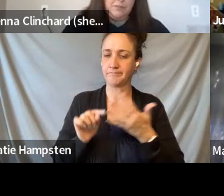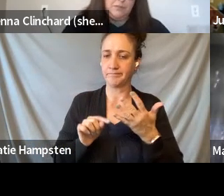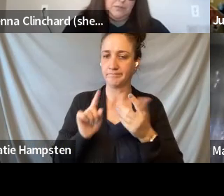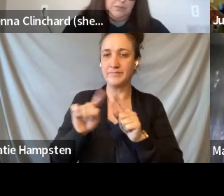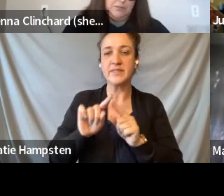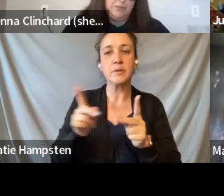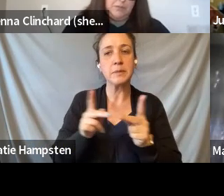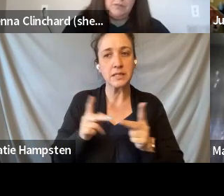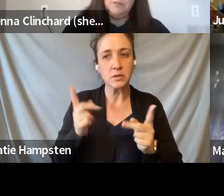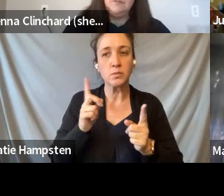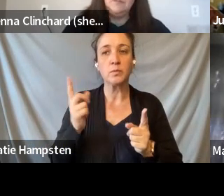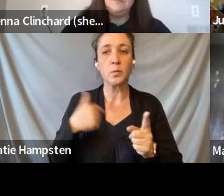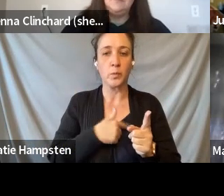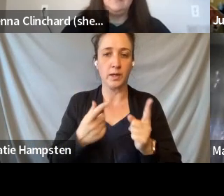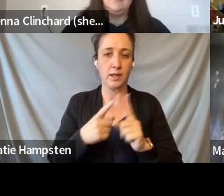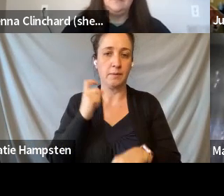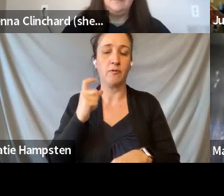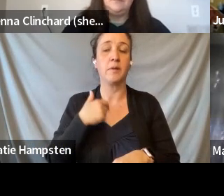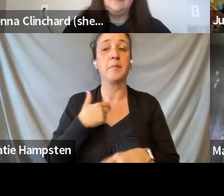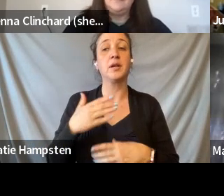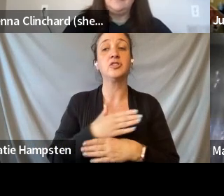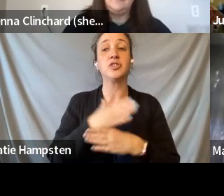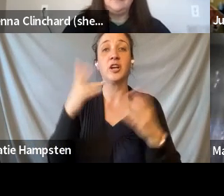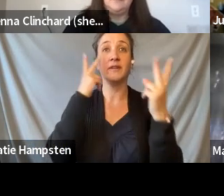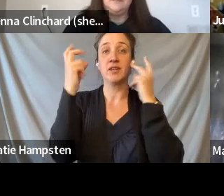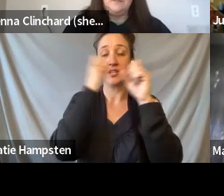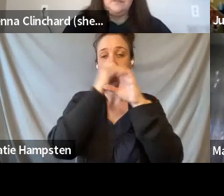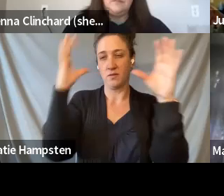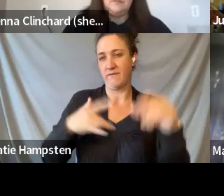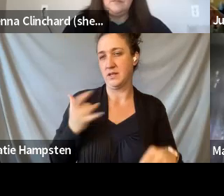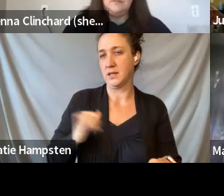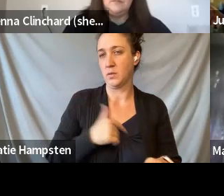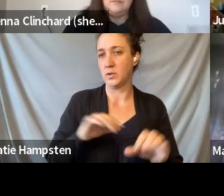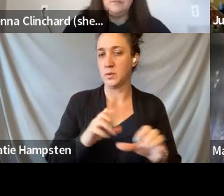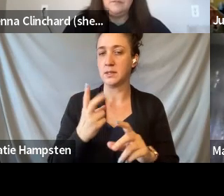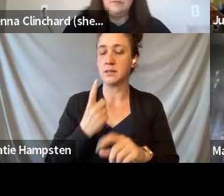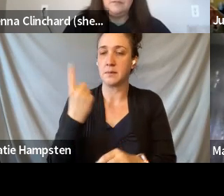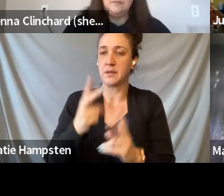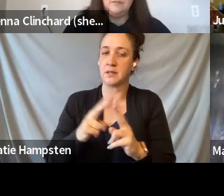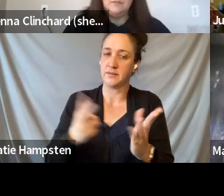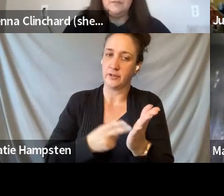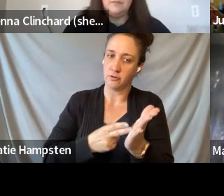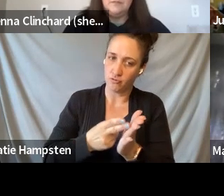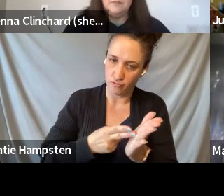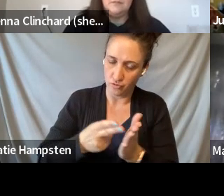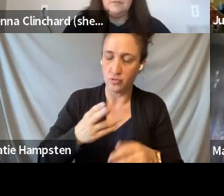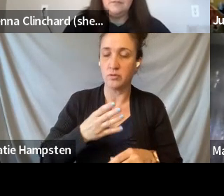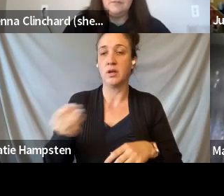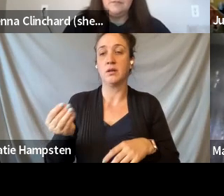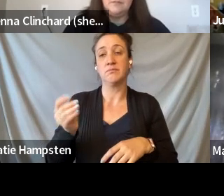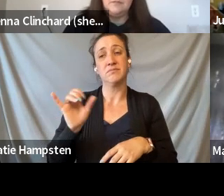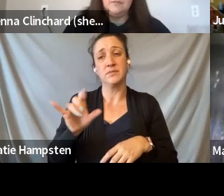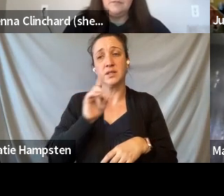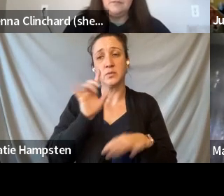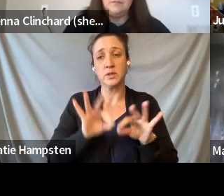places we came from a shared vision. So it feels like we're doing something that's very true, and that's really